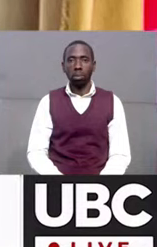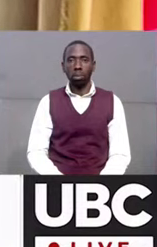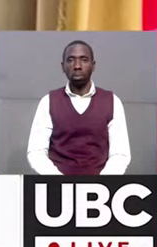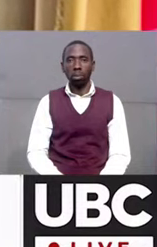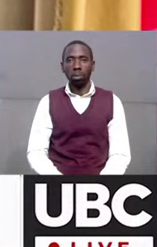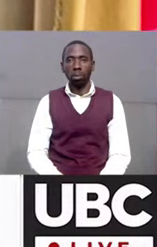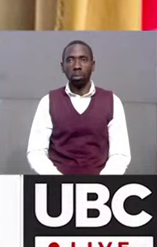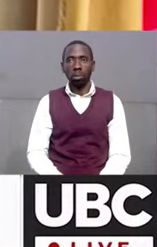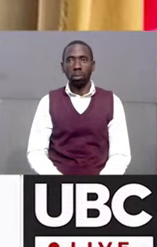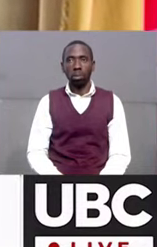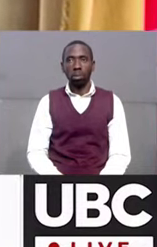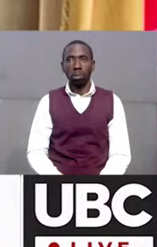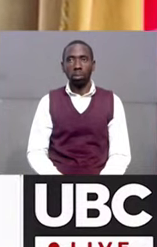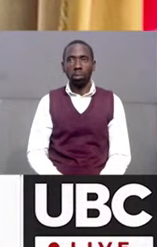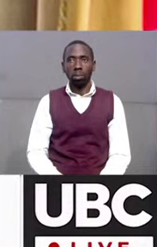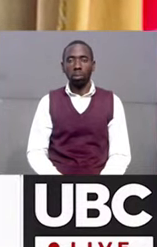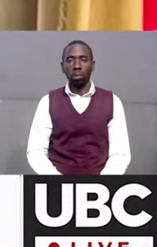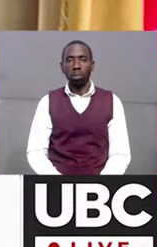The